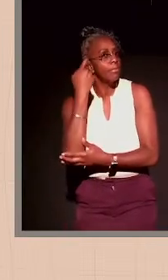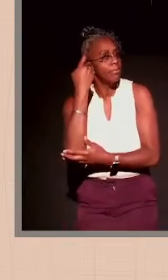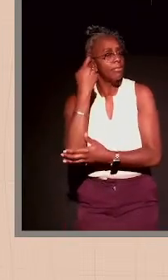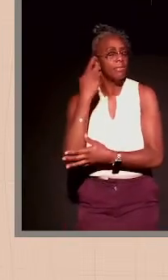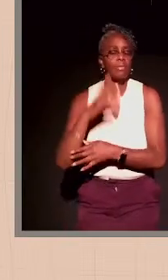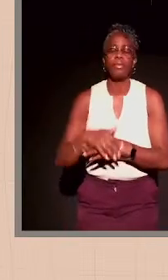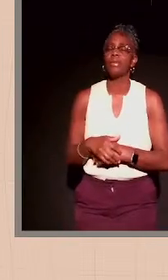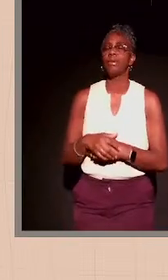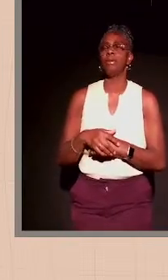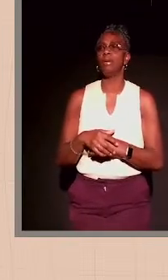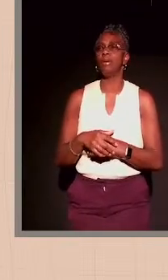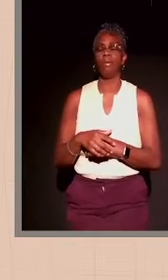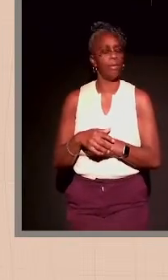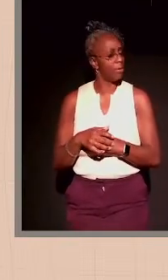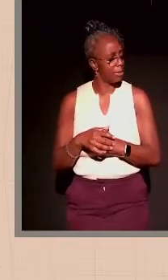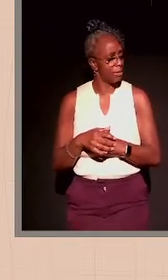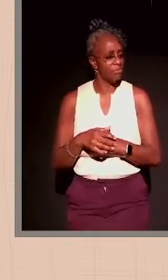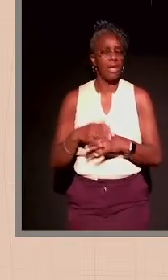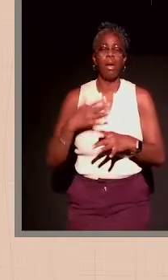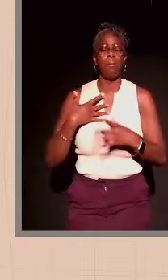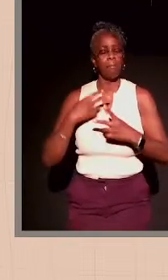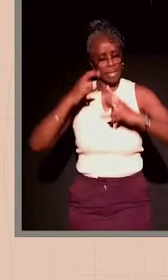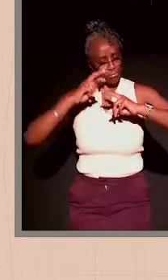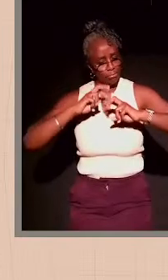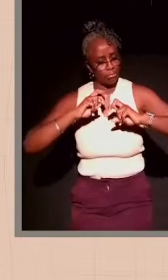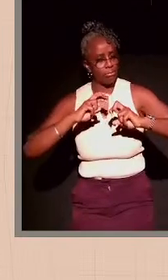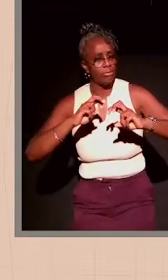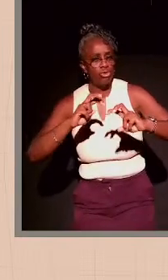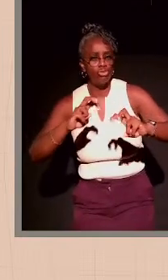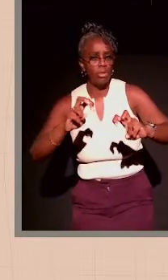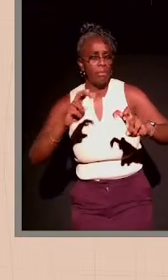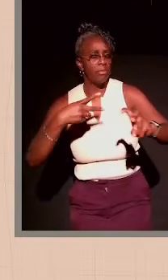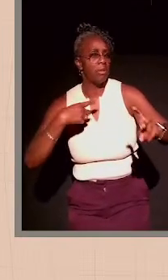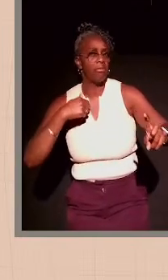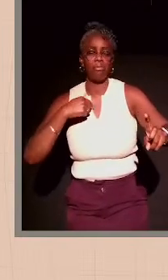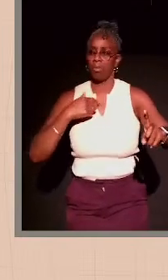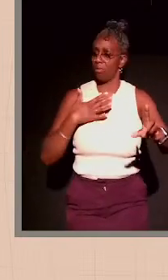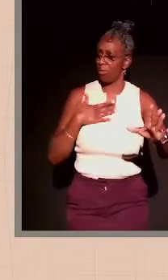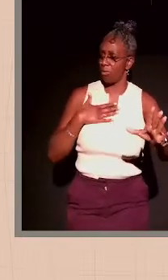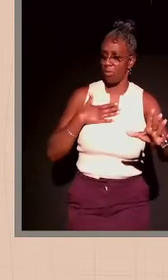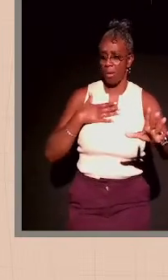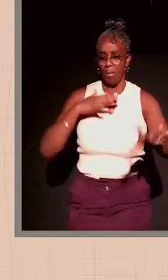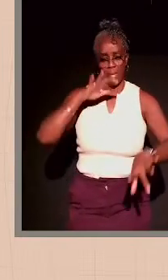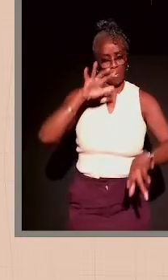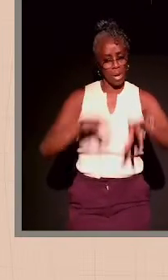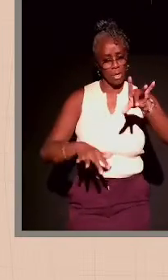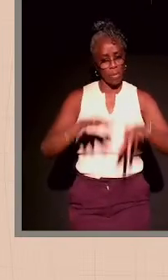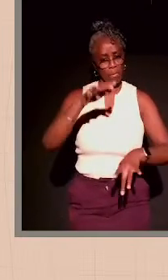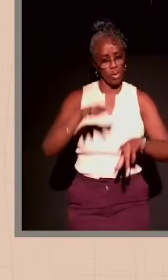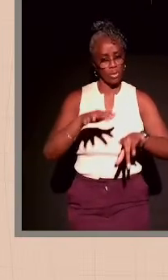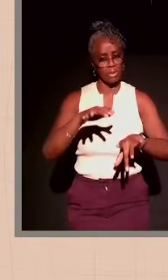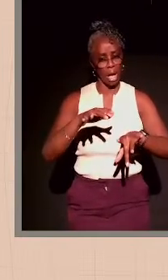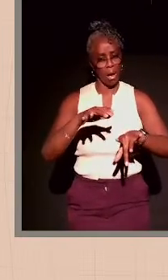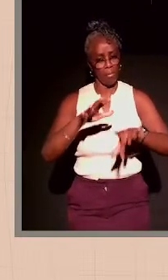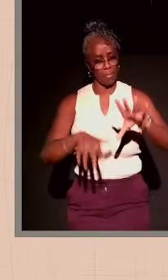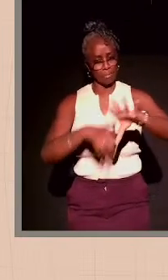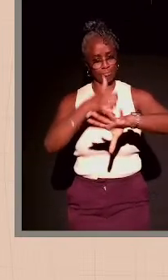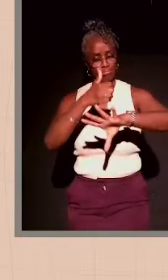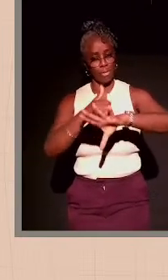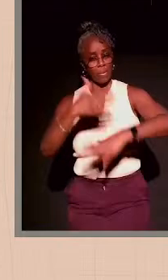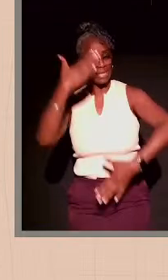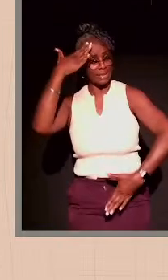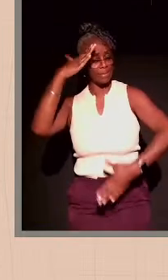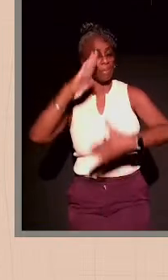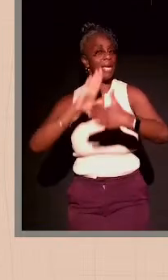I started thinking more about my computer programming experience.